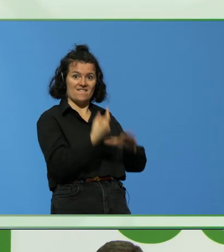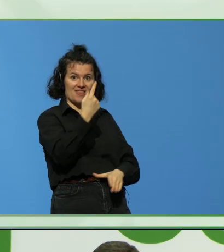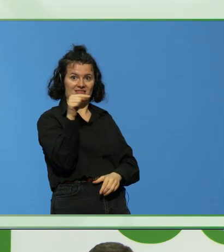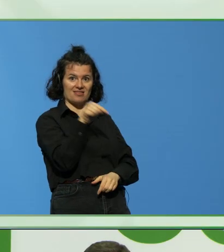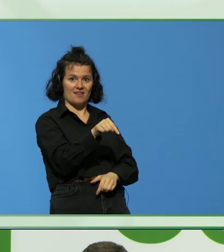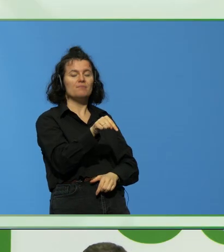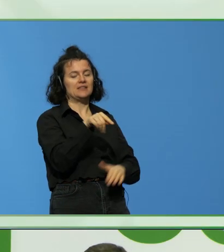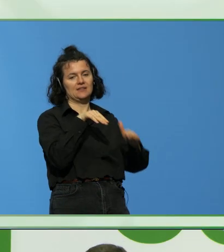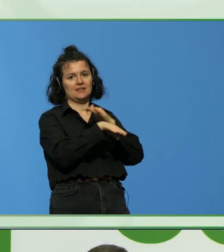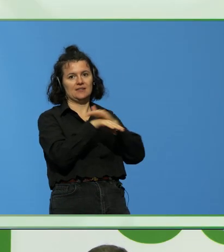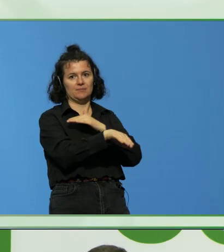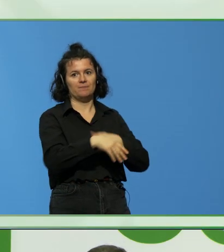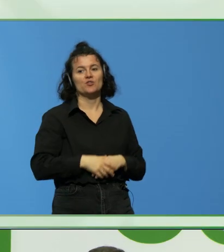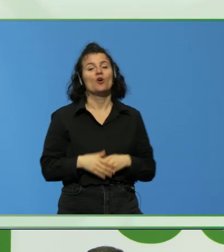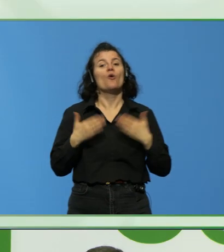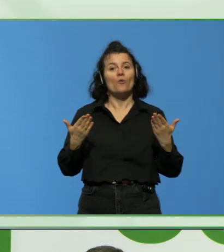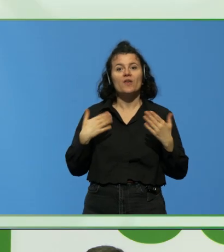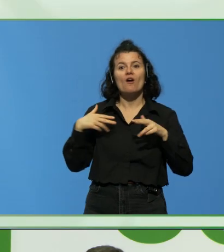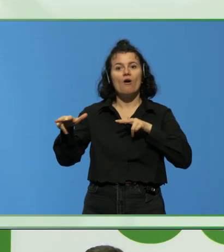is sign performance.